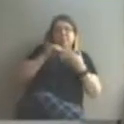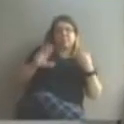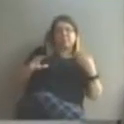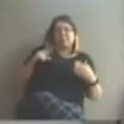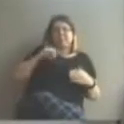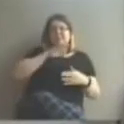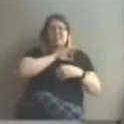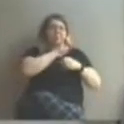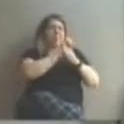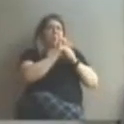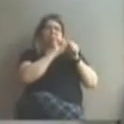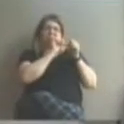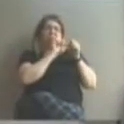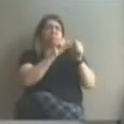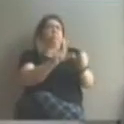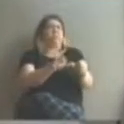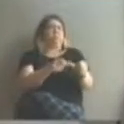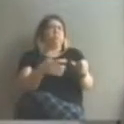goes on.